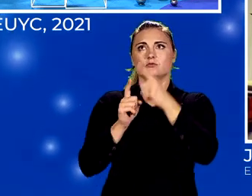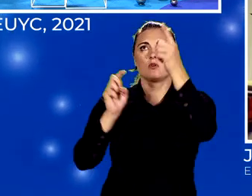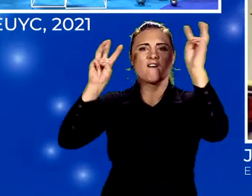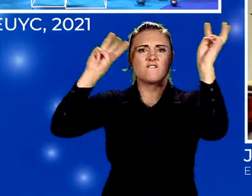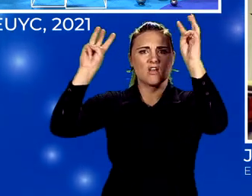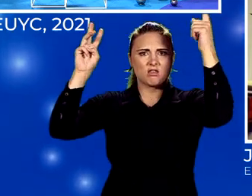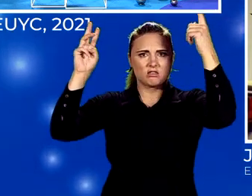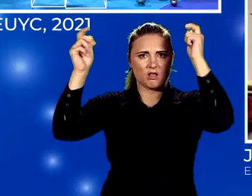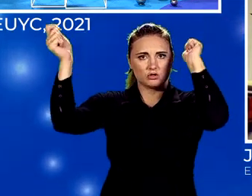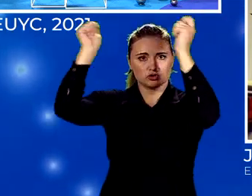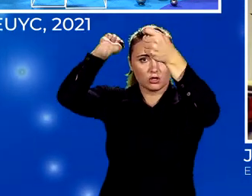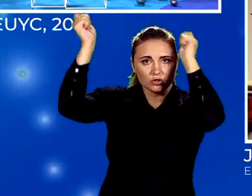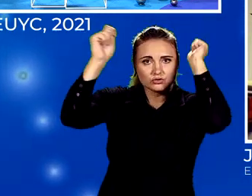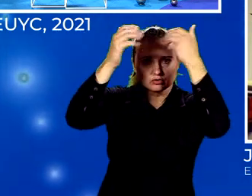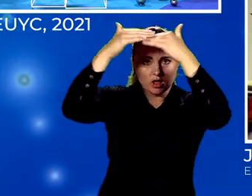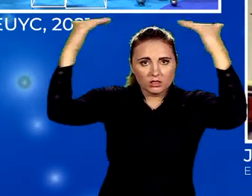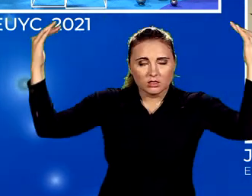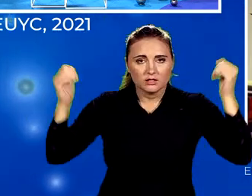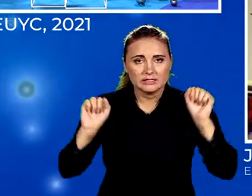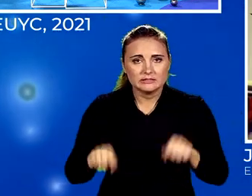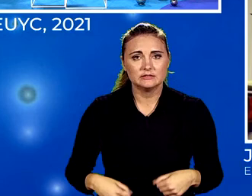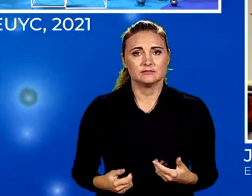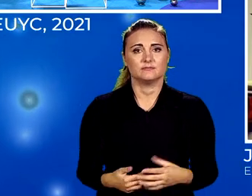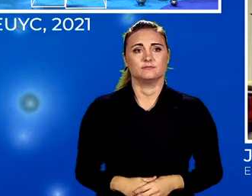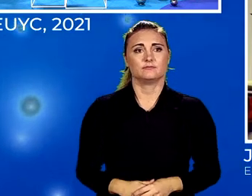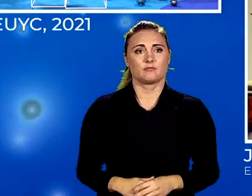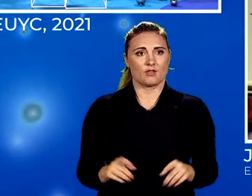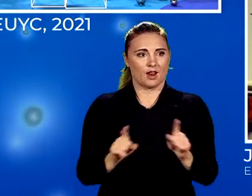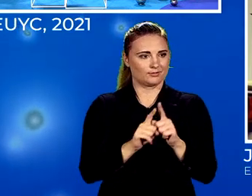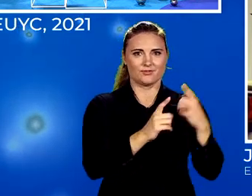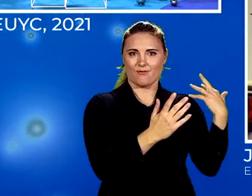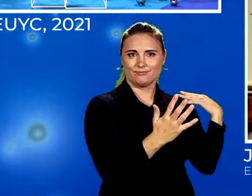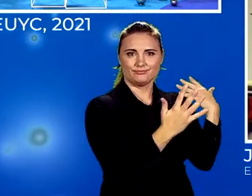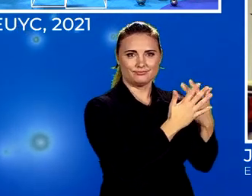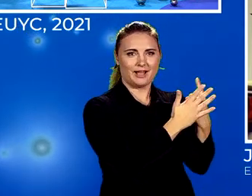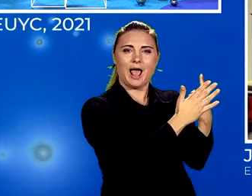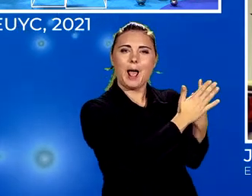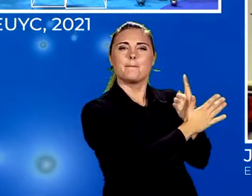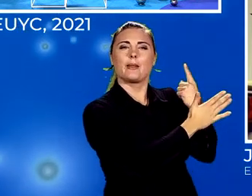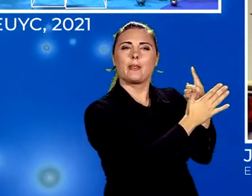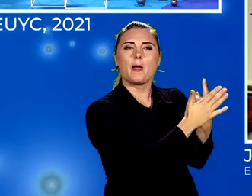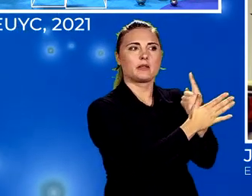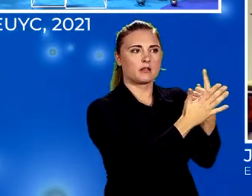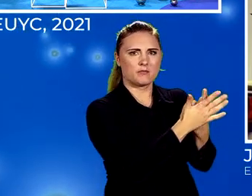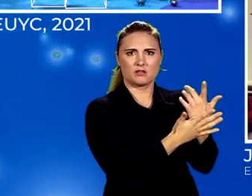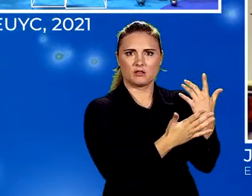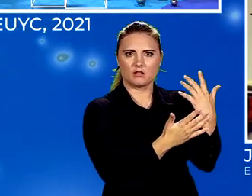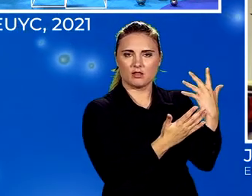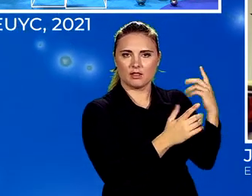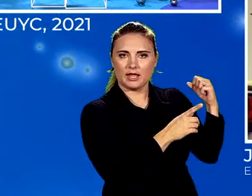pretty hostile climate to live in from previous generations. So it's not, youth has